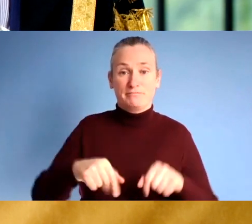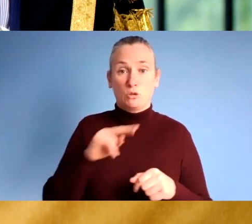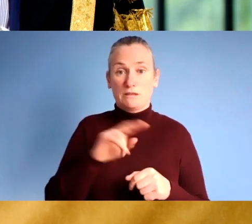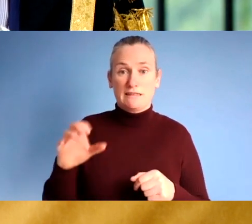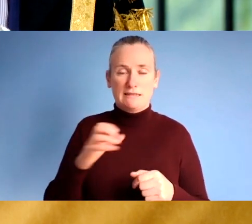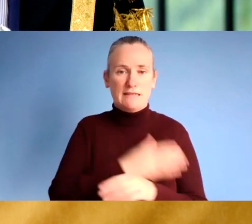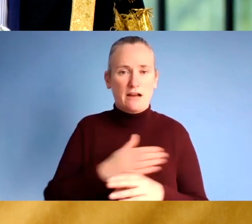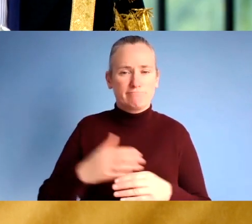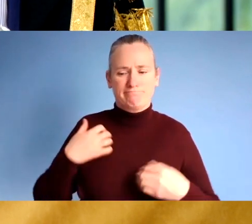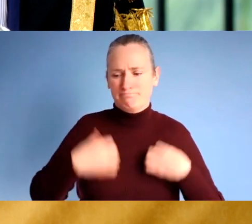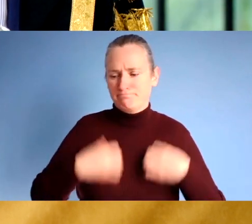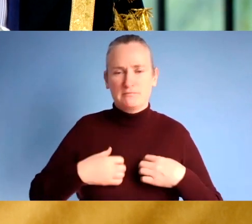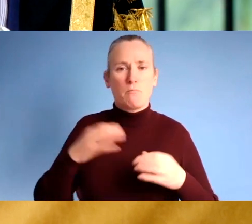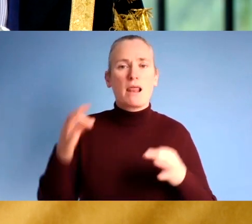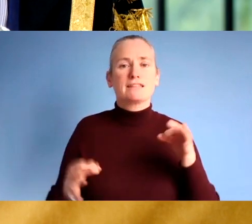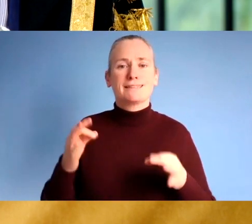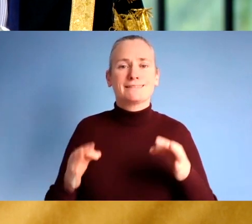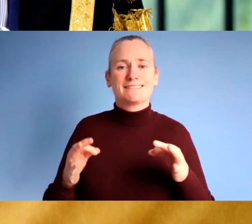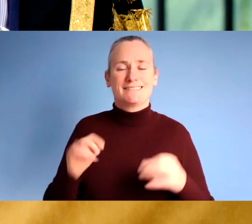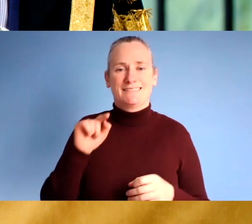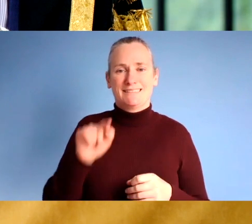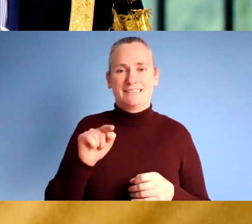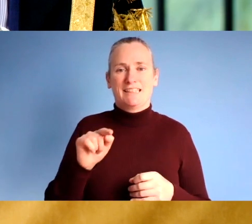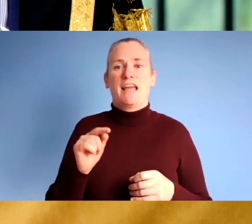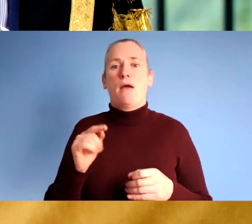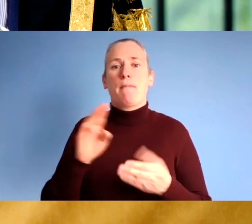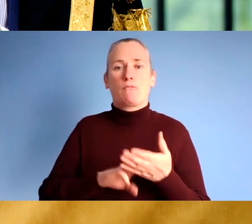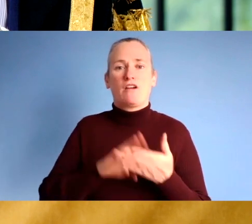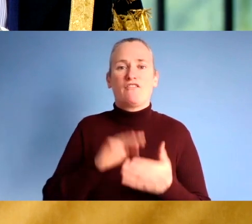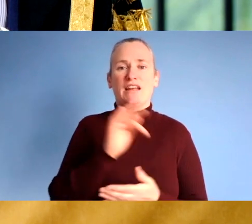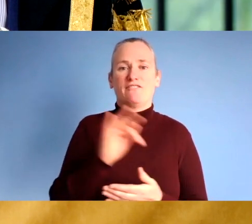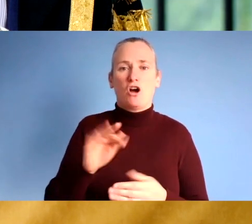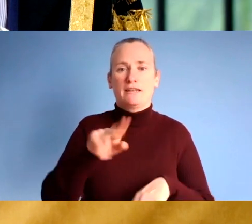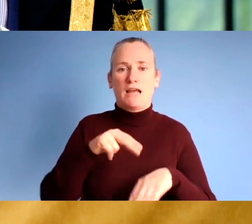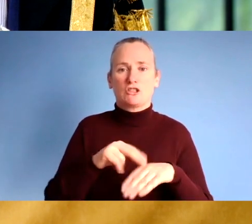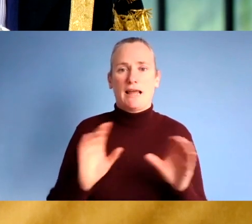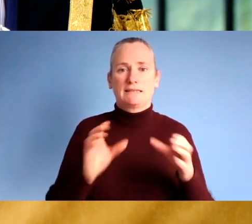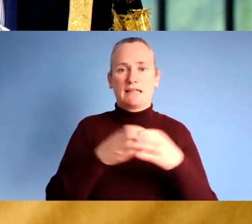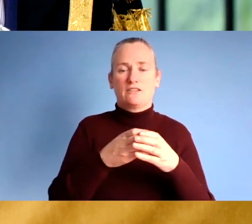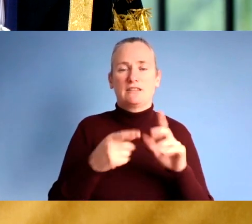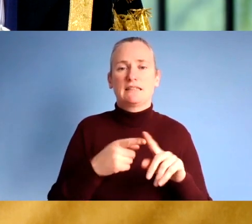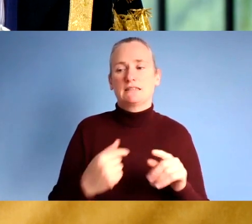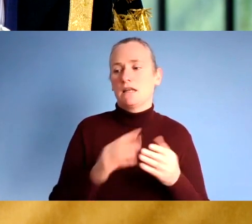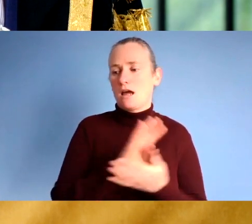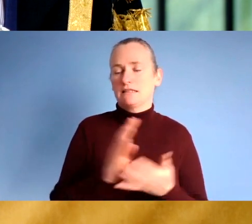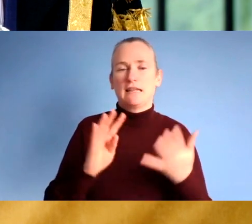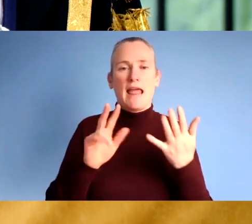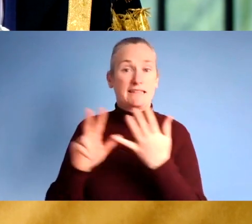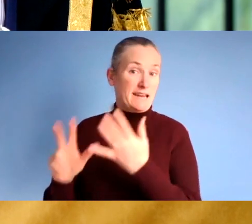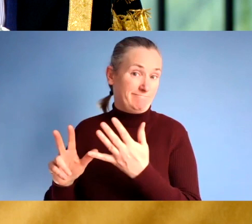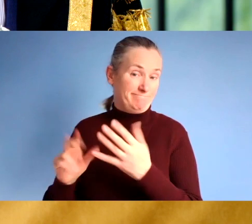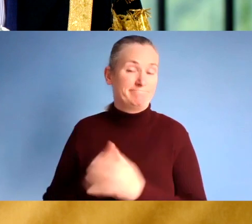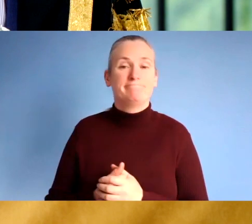that a keen interest in politics was developed, and Mr. Martin has been a member of Fianna Fáil National Executive since